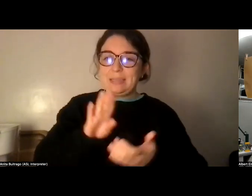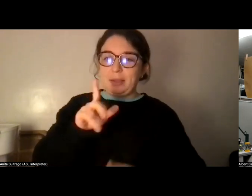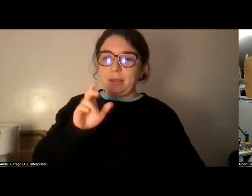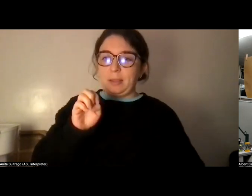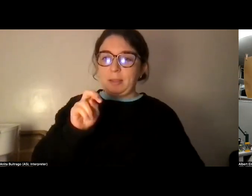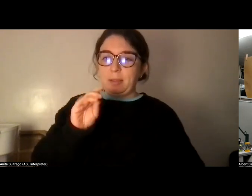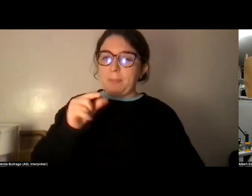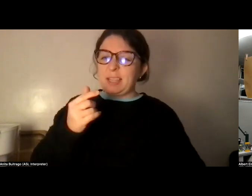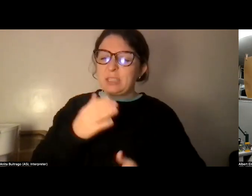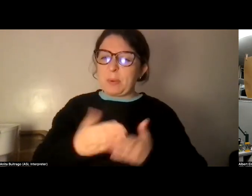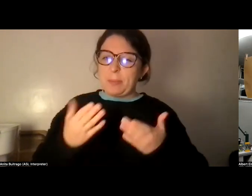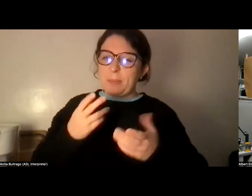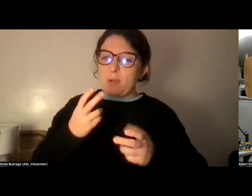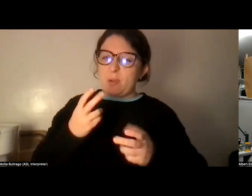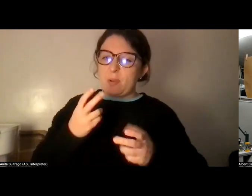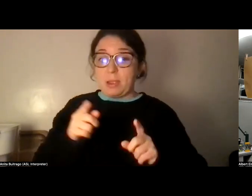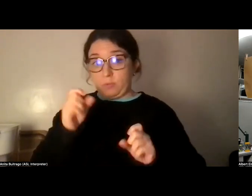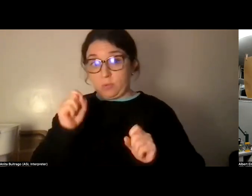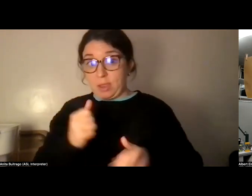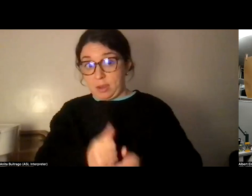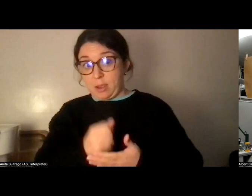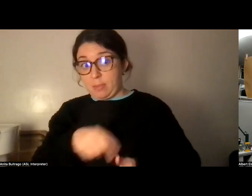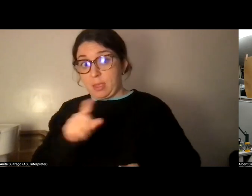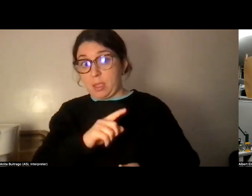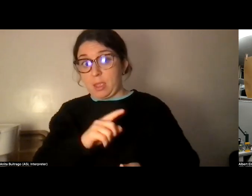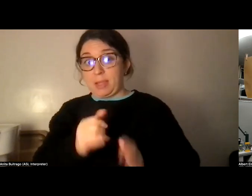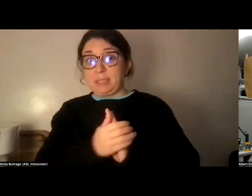get that skill in their brain.